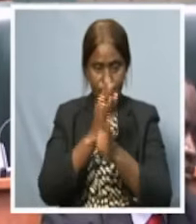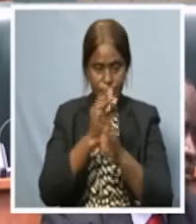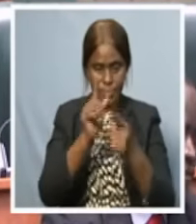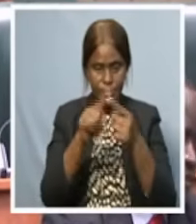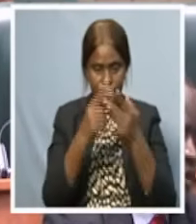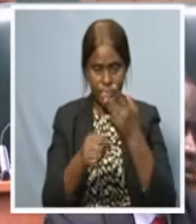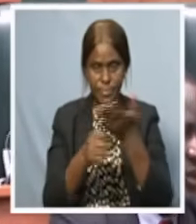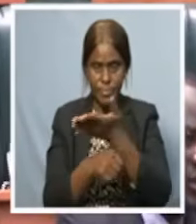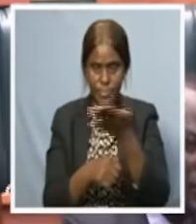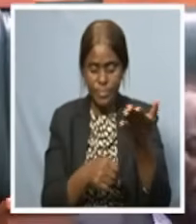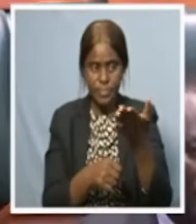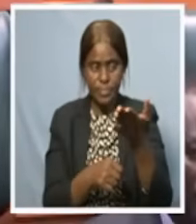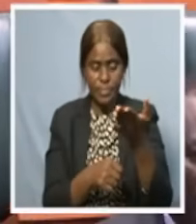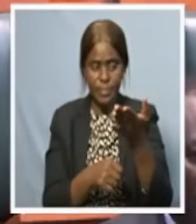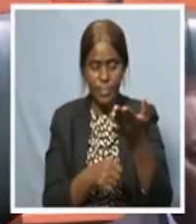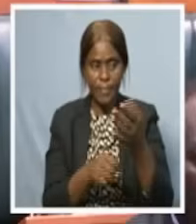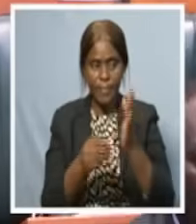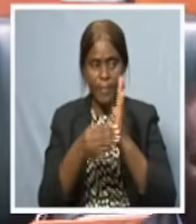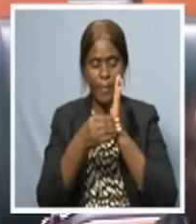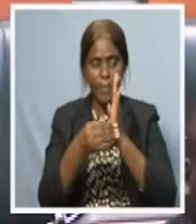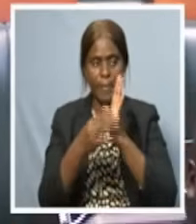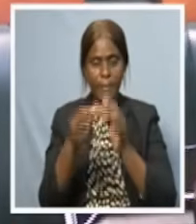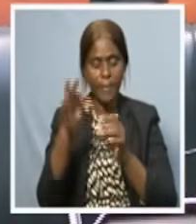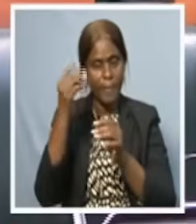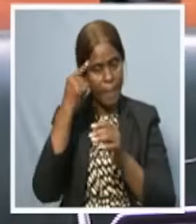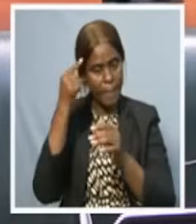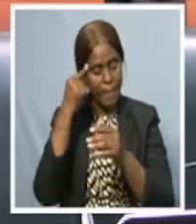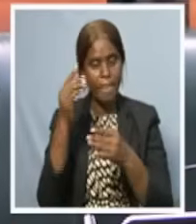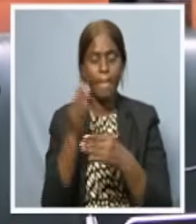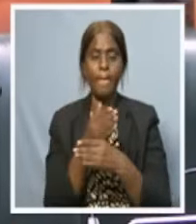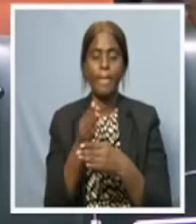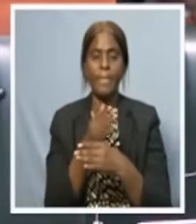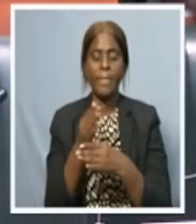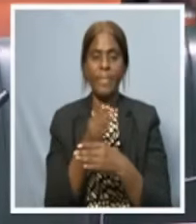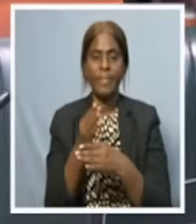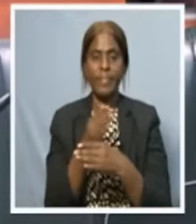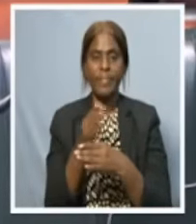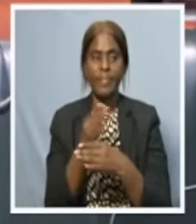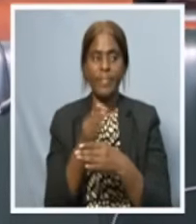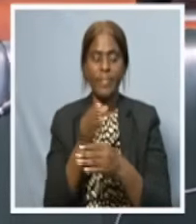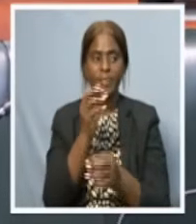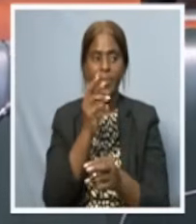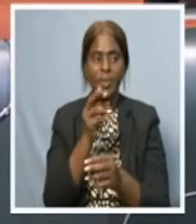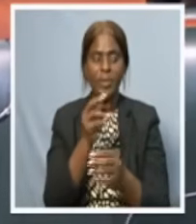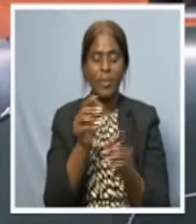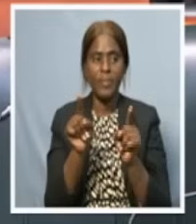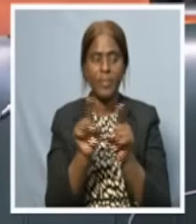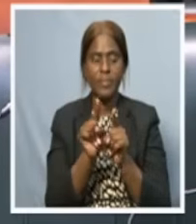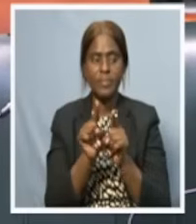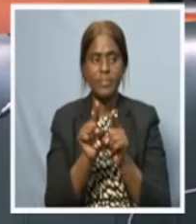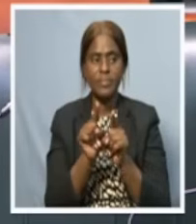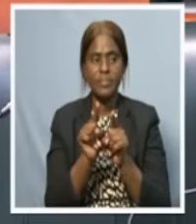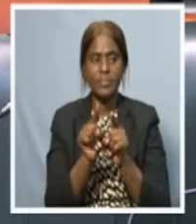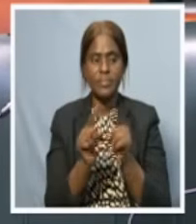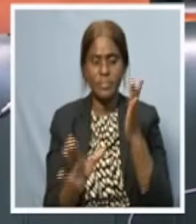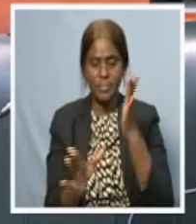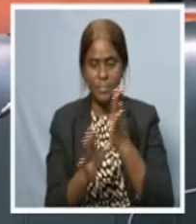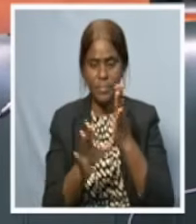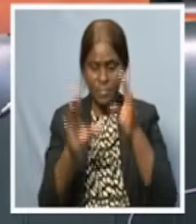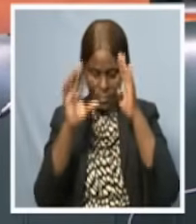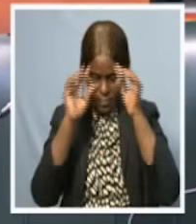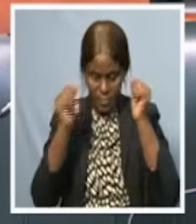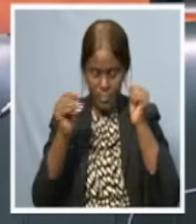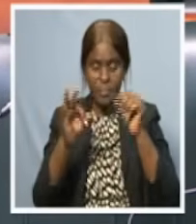Madam Speaker, at the leader of government business, the Right Vice President